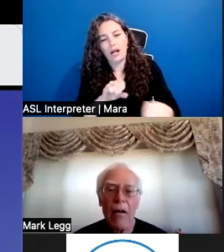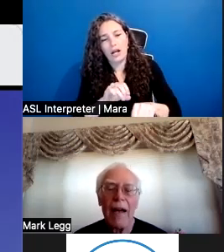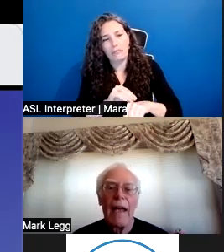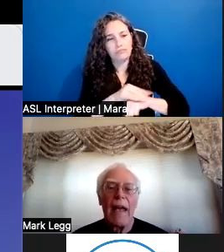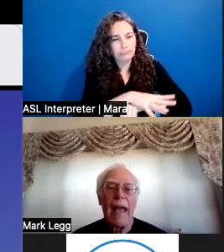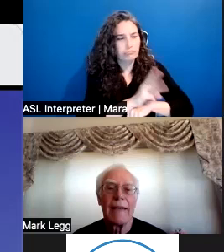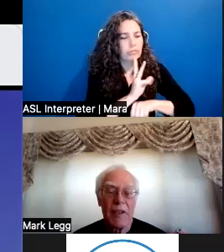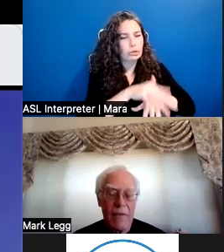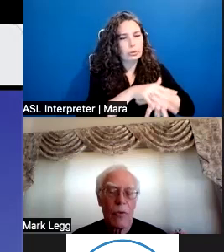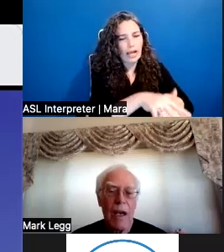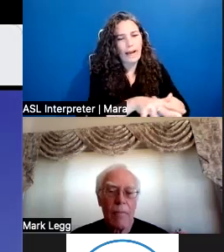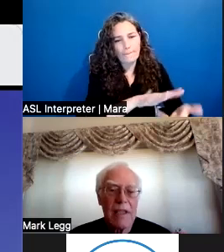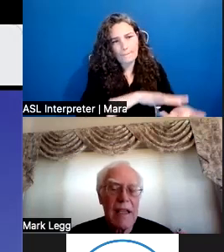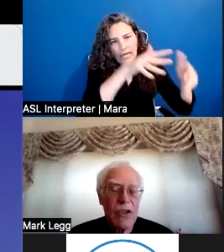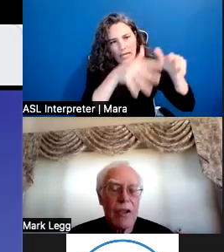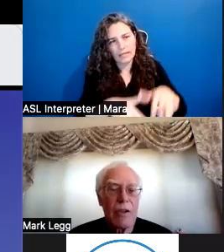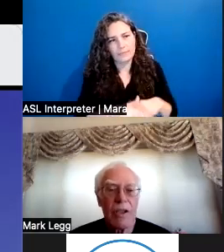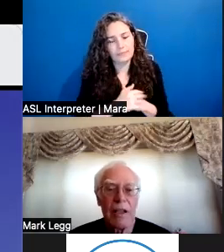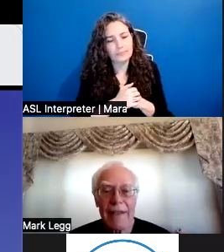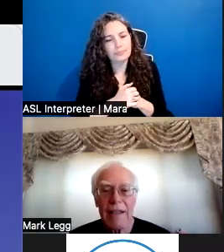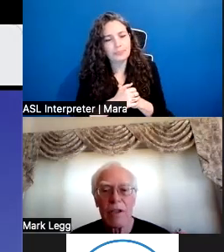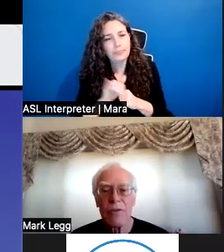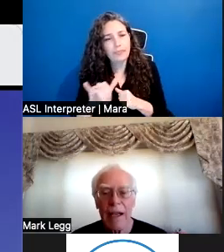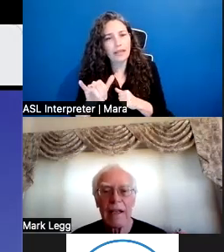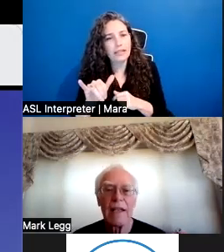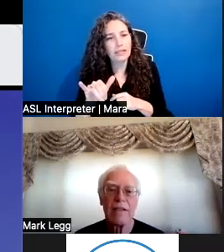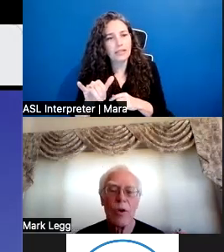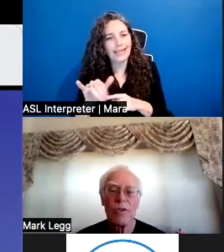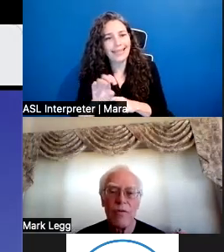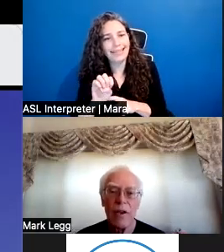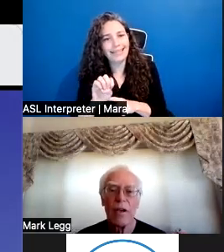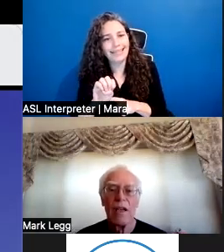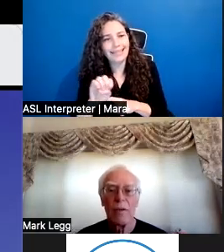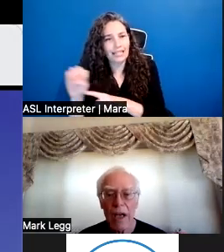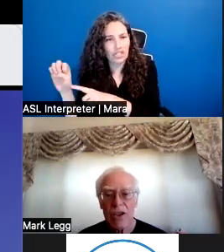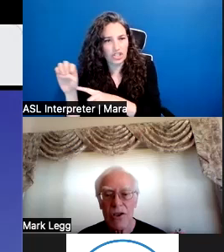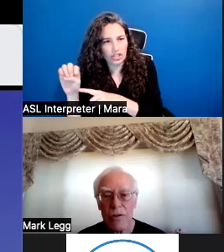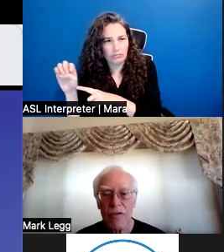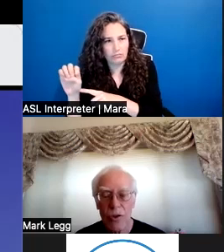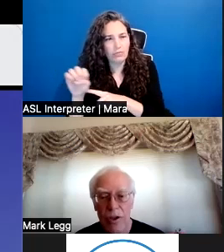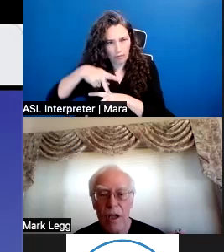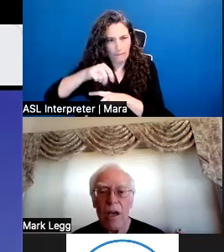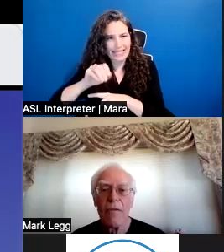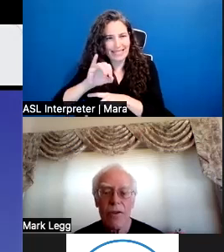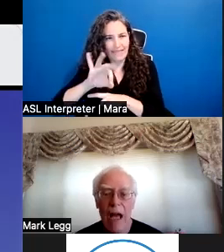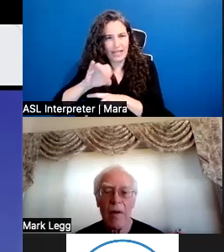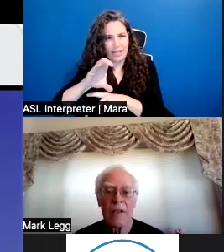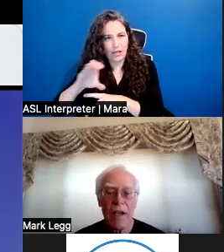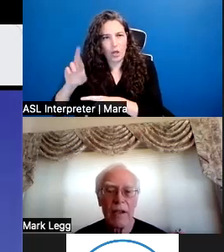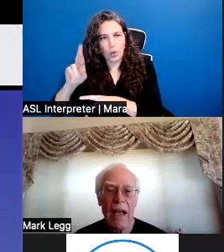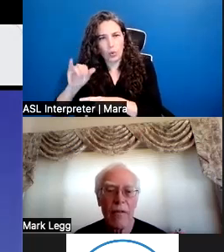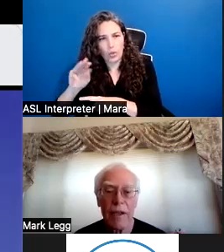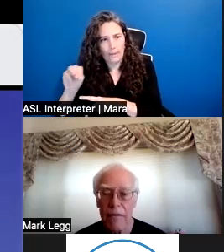modeling of a Pacific Rim. This is the Eastern Aleutian Alaskan, which is recognized as the most severe subduction zone source for